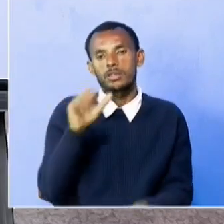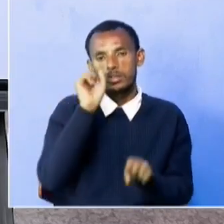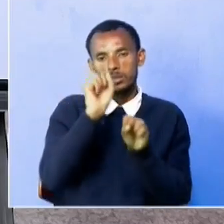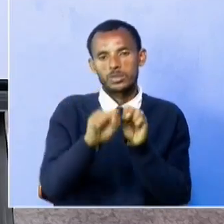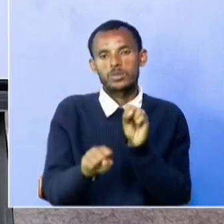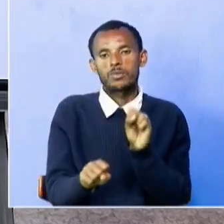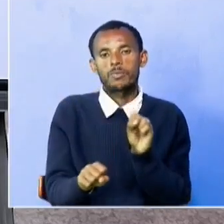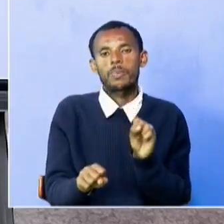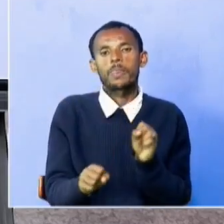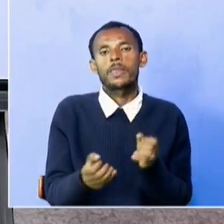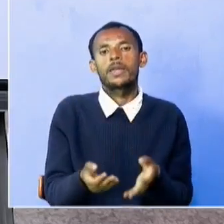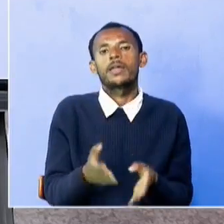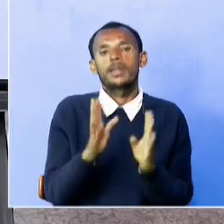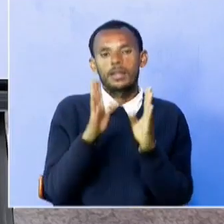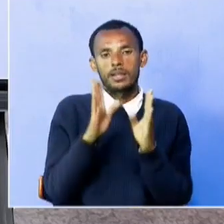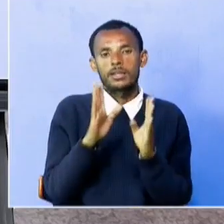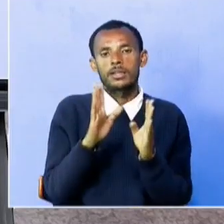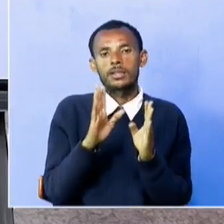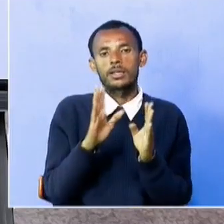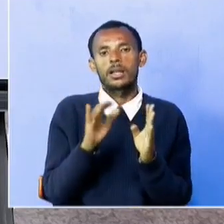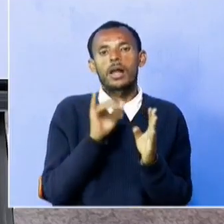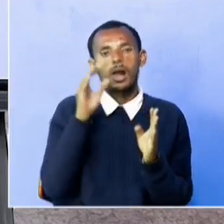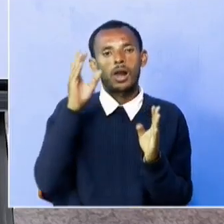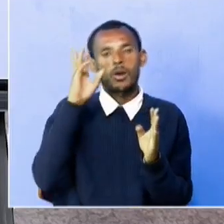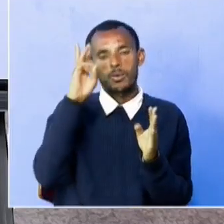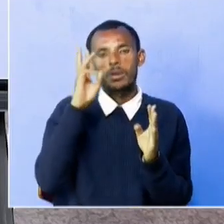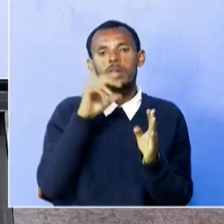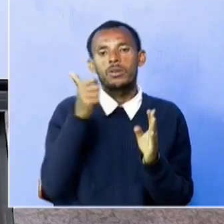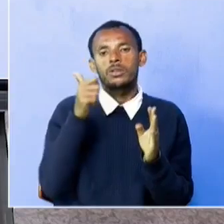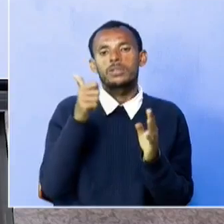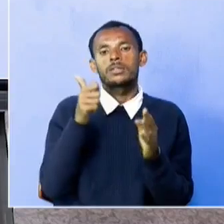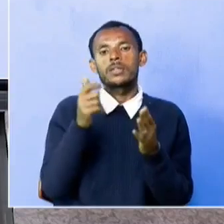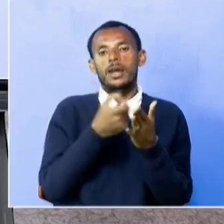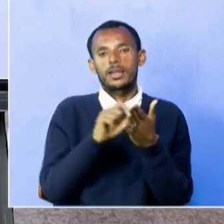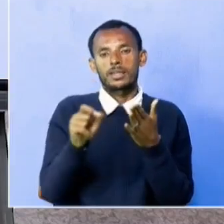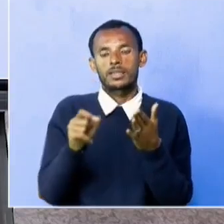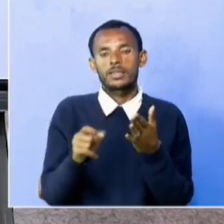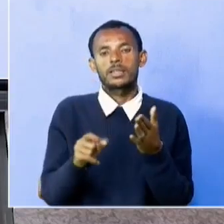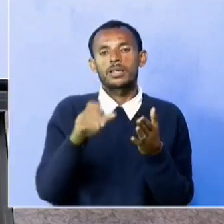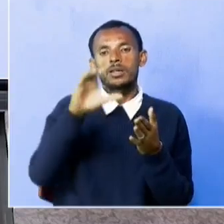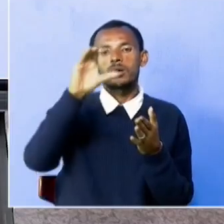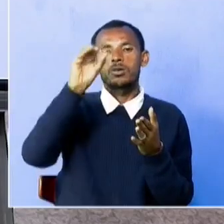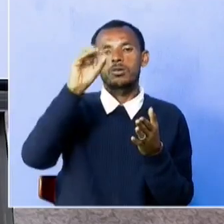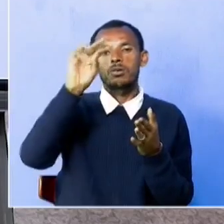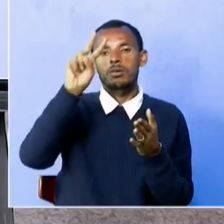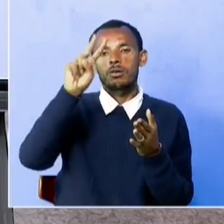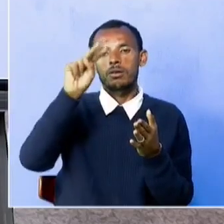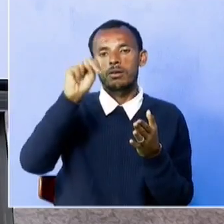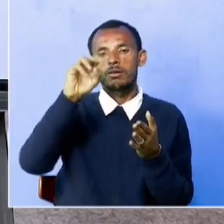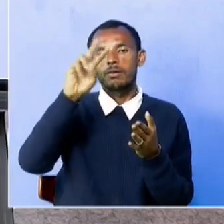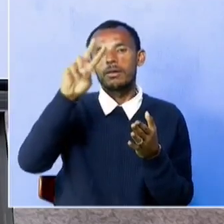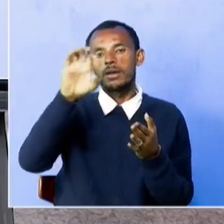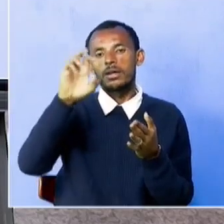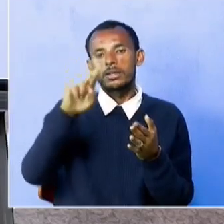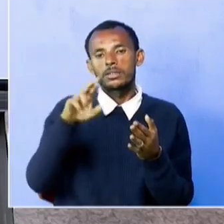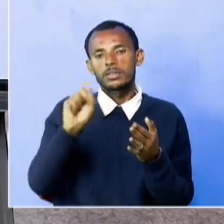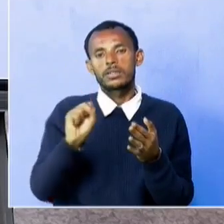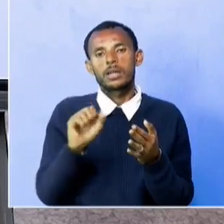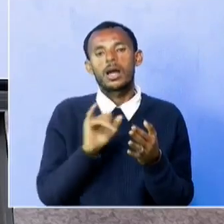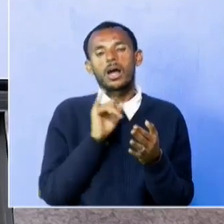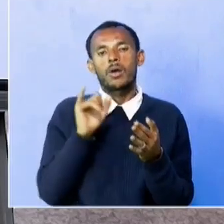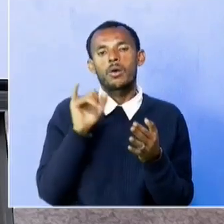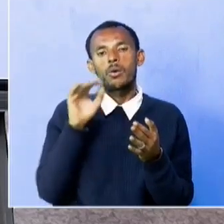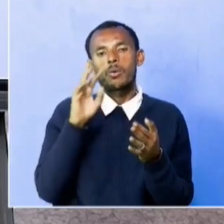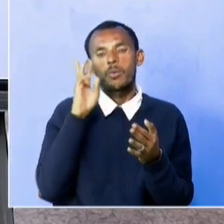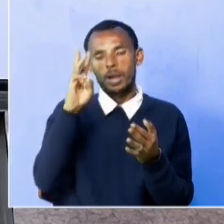so I will not write what the converse of Pythagoras theorem is saying, but I will use a single